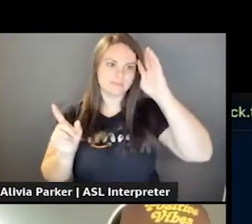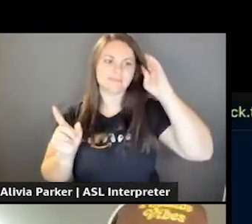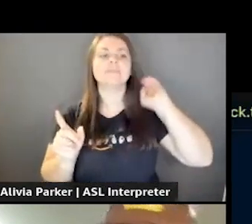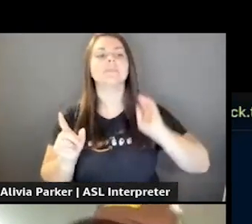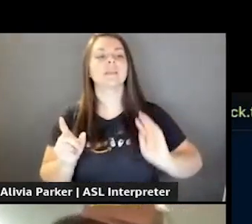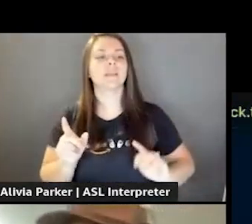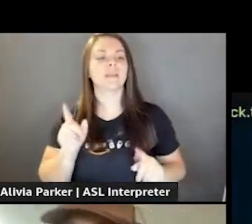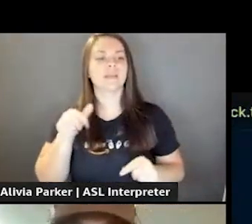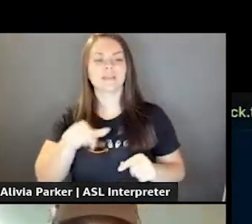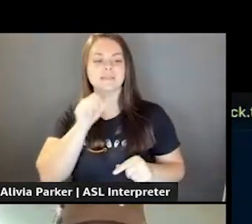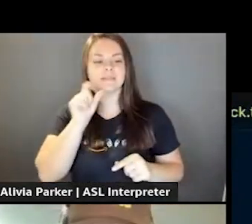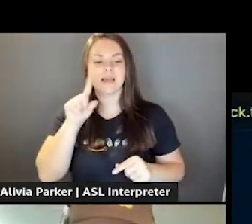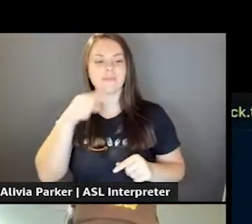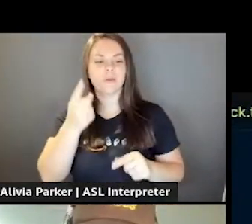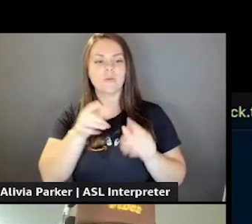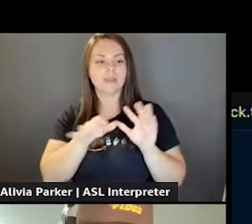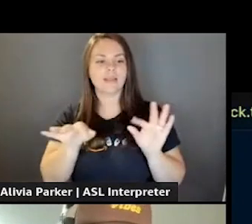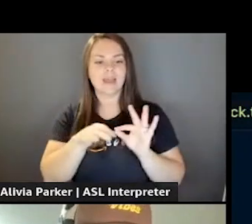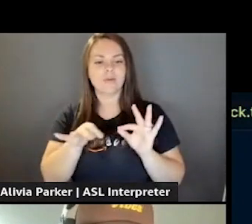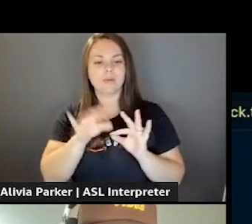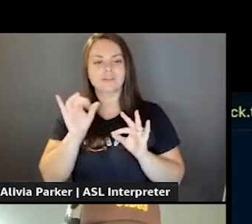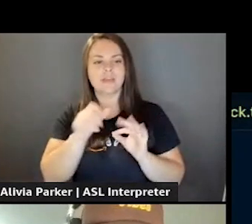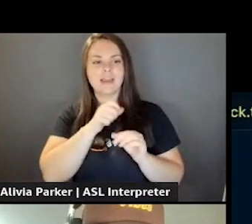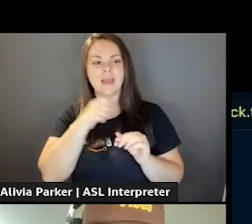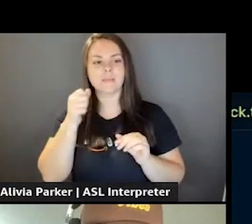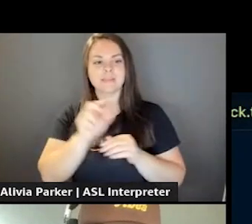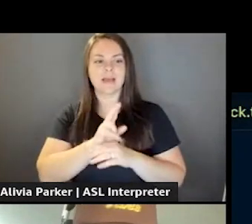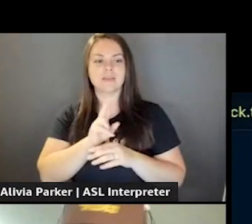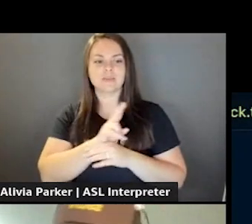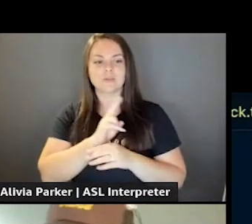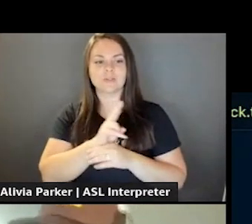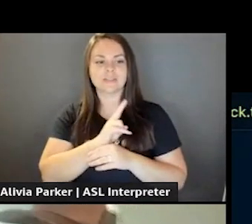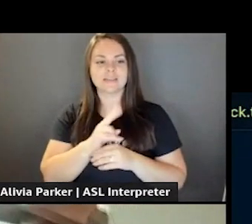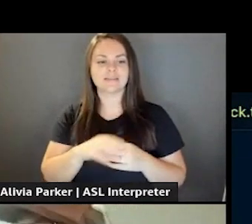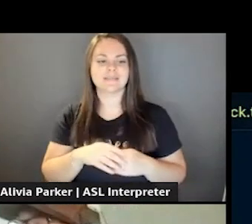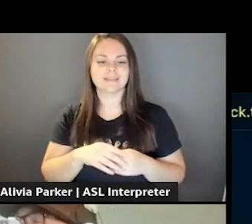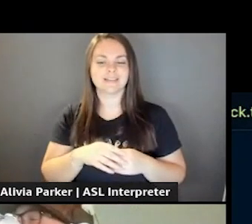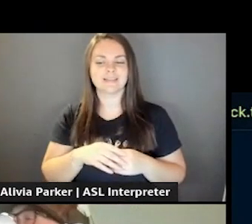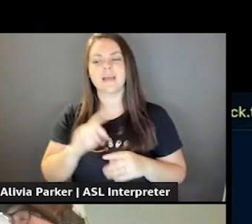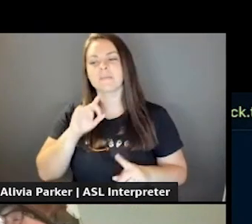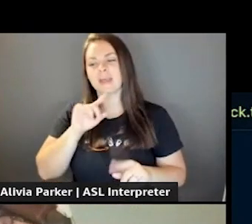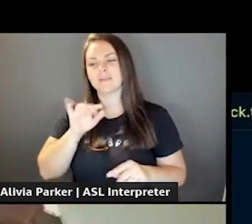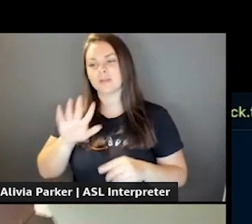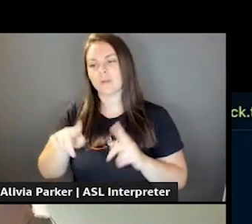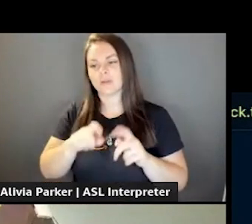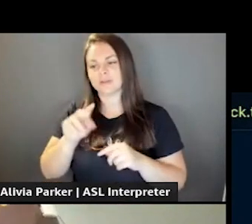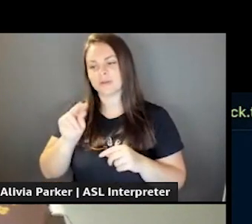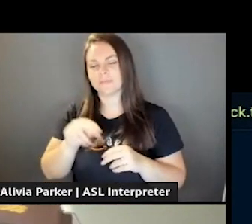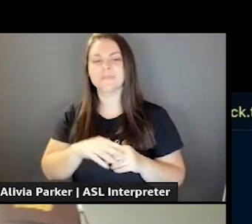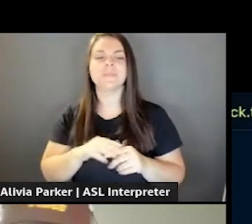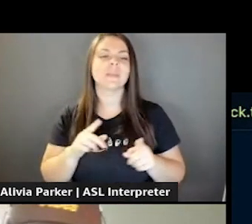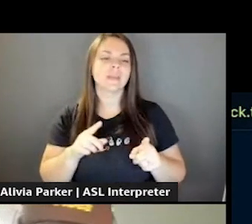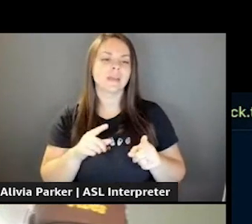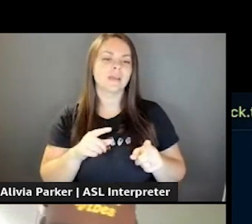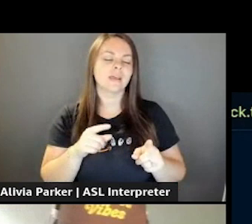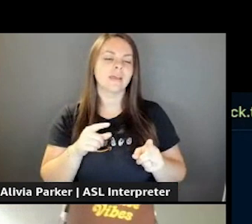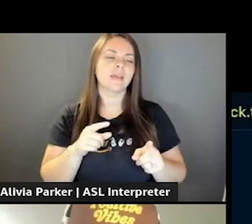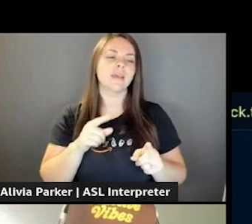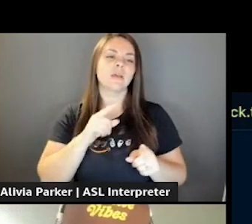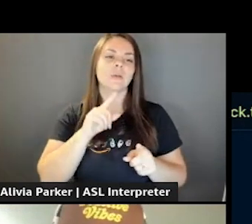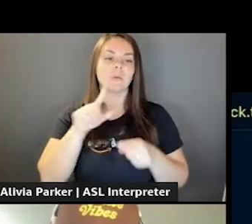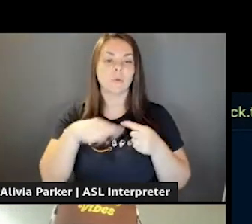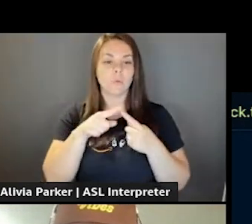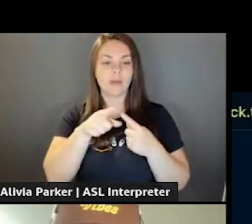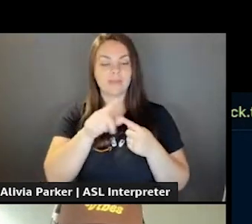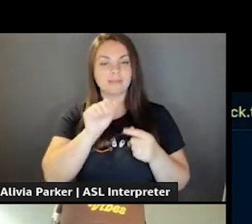that Amazon uses. No, it is not. It is not. Answered the question. When the application loads, we're going to list our items from DynamoDB. We're not going